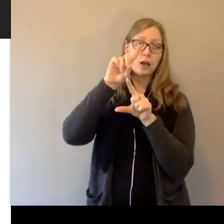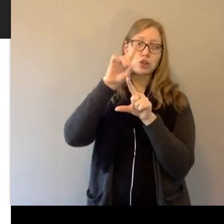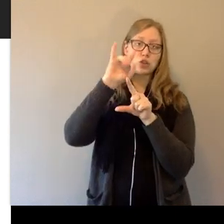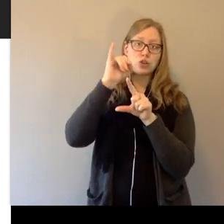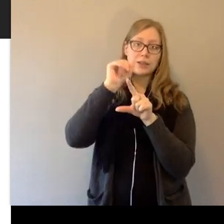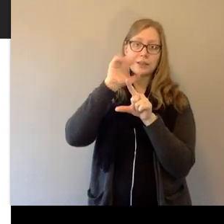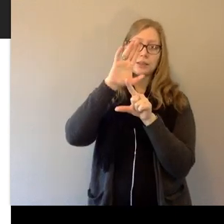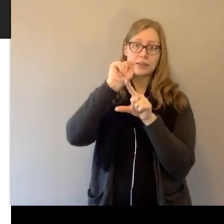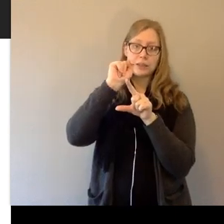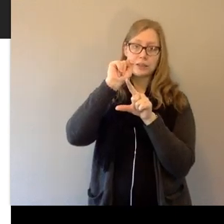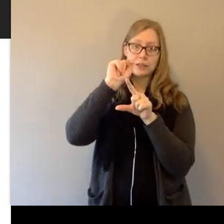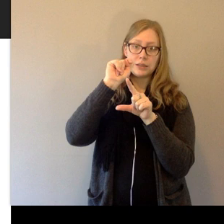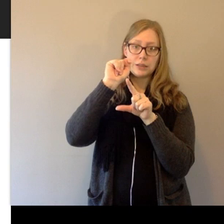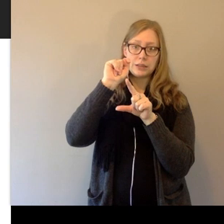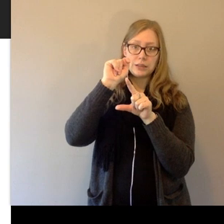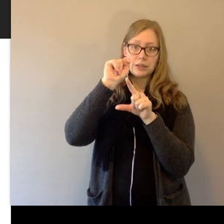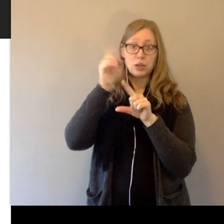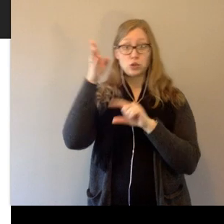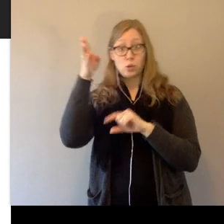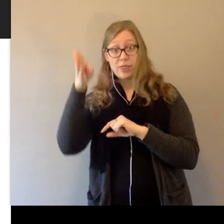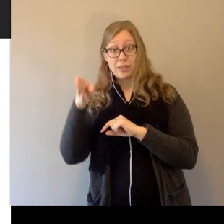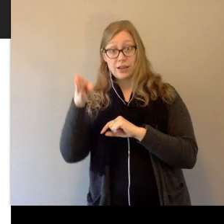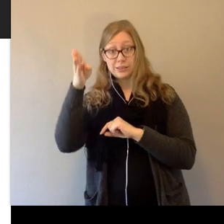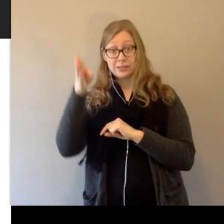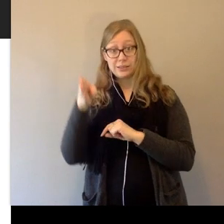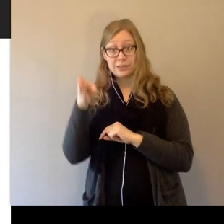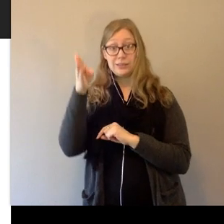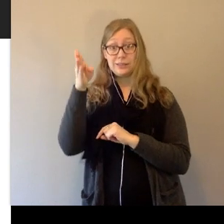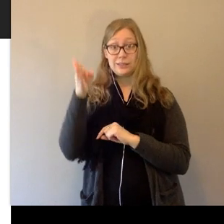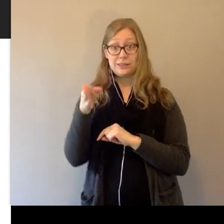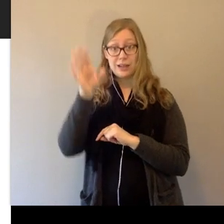that adjacent.